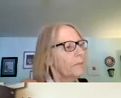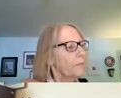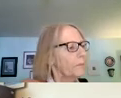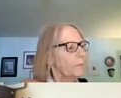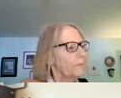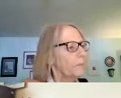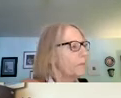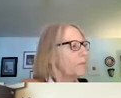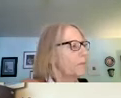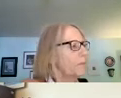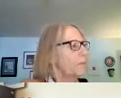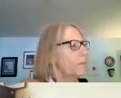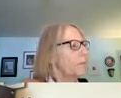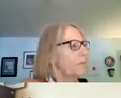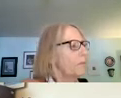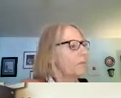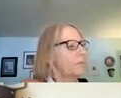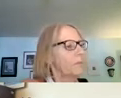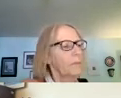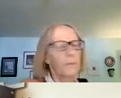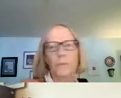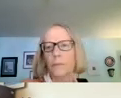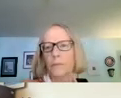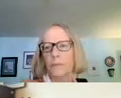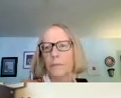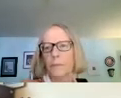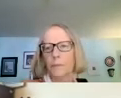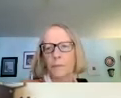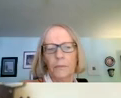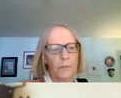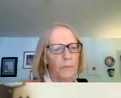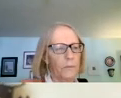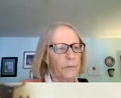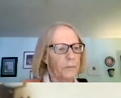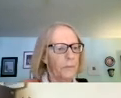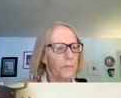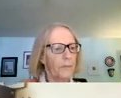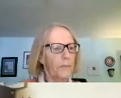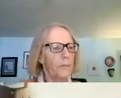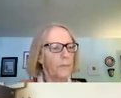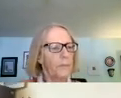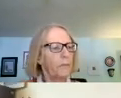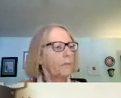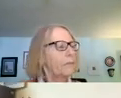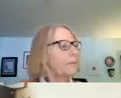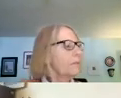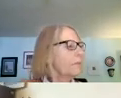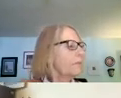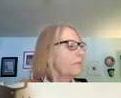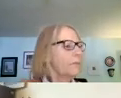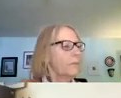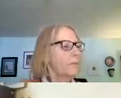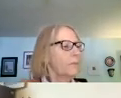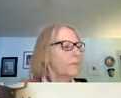that are completed for an adult who's abused or neglected and does not understand and appreciate the risk are done in accordance to this law.